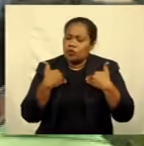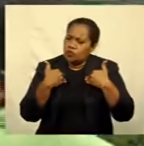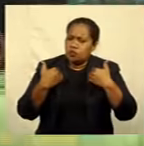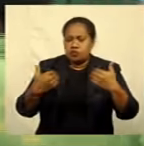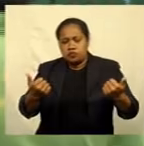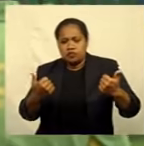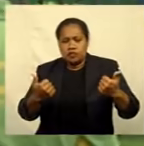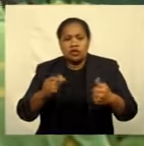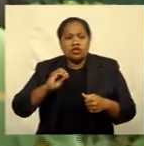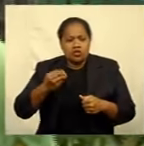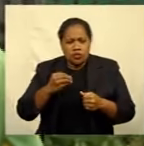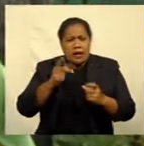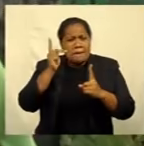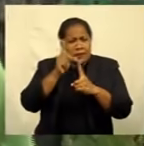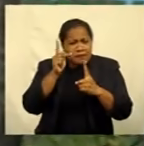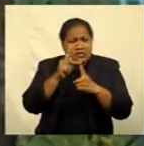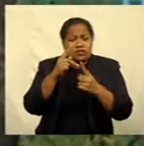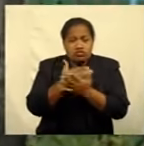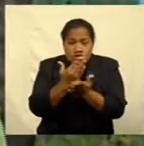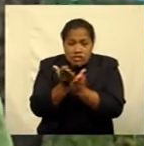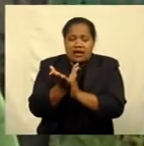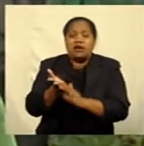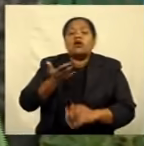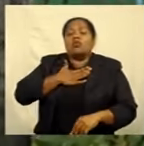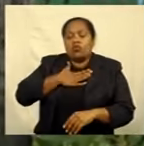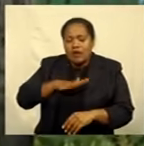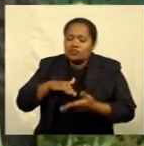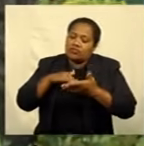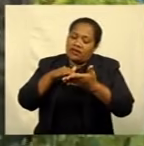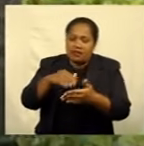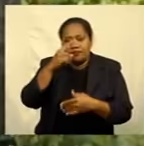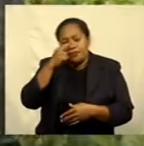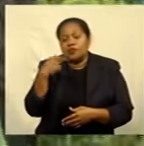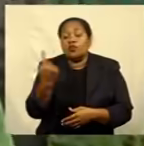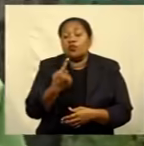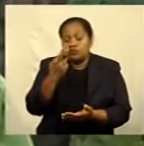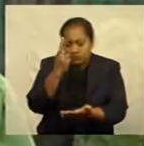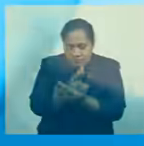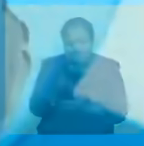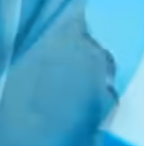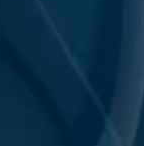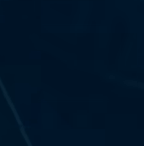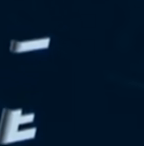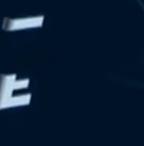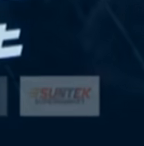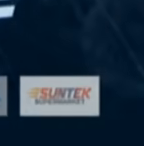experience is to be able to help someone in need. Kritika Kumar, FBC News.